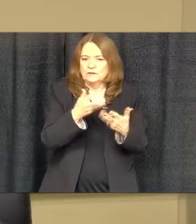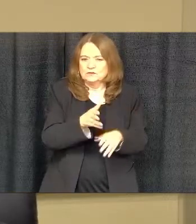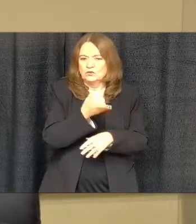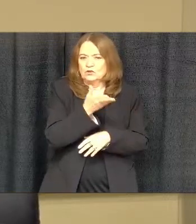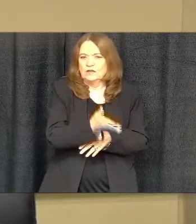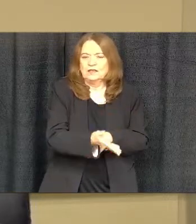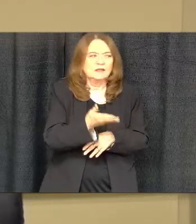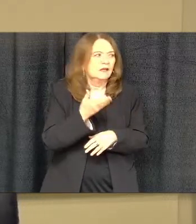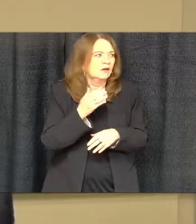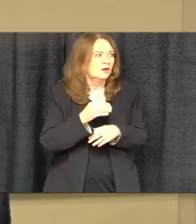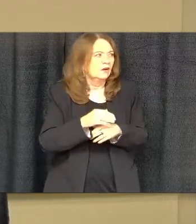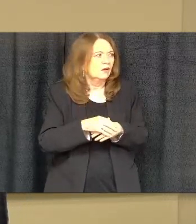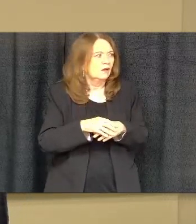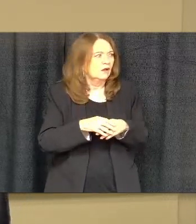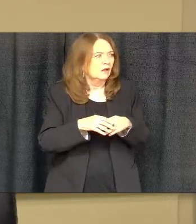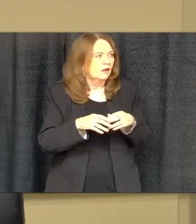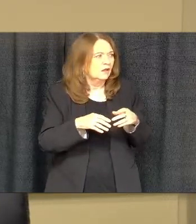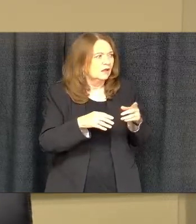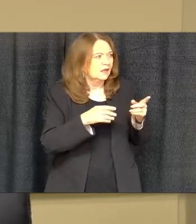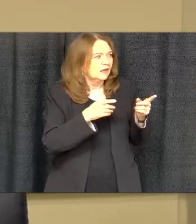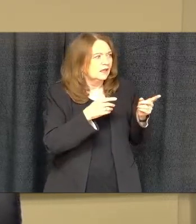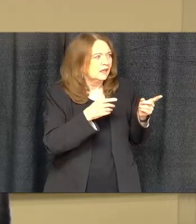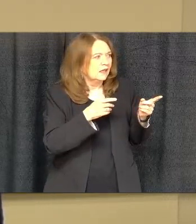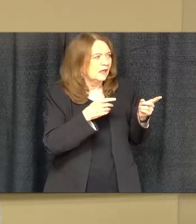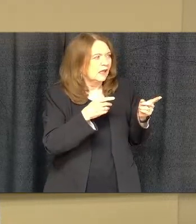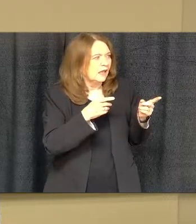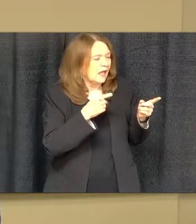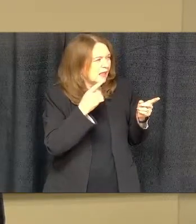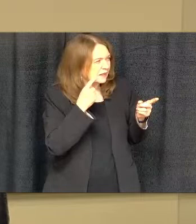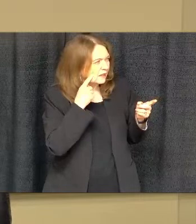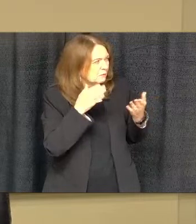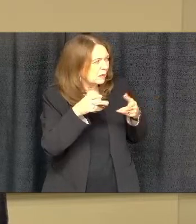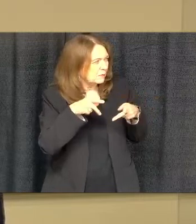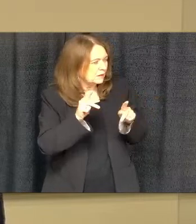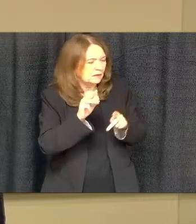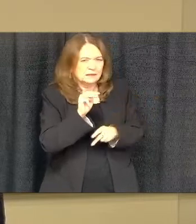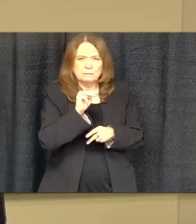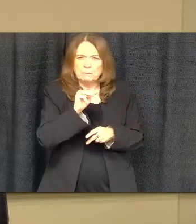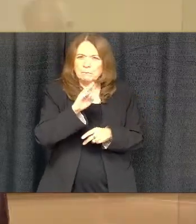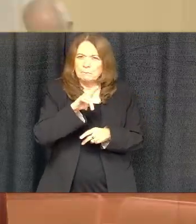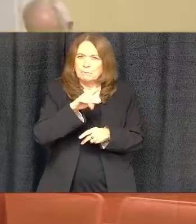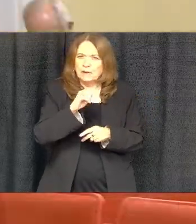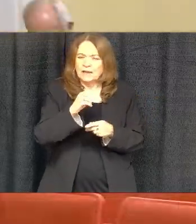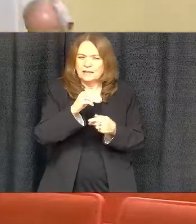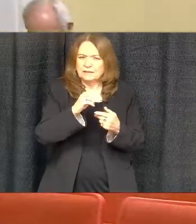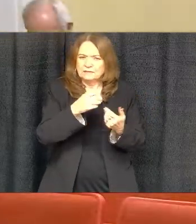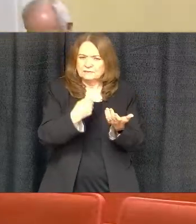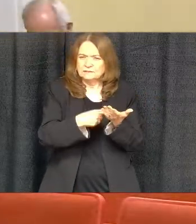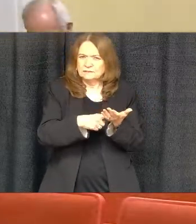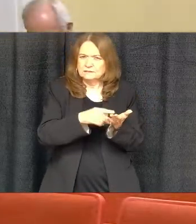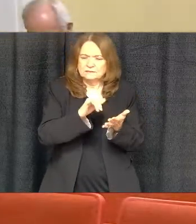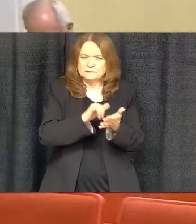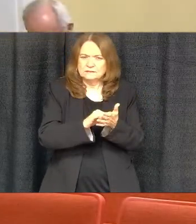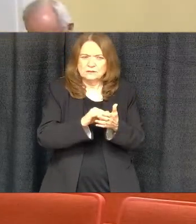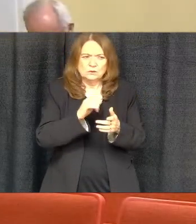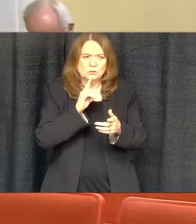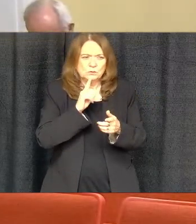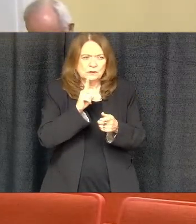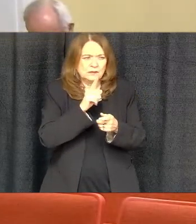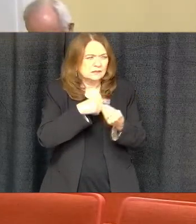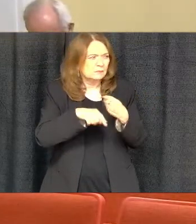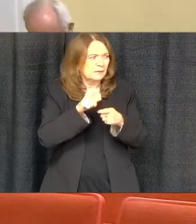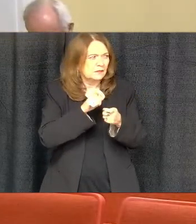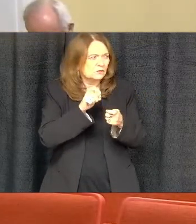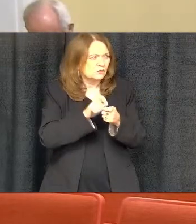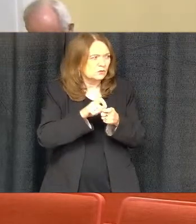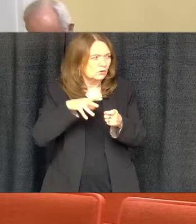coup? I'm sorry. Yeah. I think the amendment might address that. It speaks to different property owners, and if it doesn't, it can certainly be added that